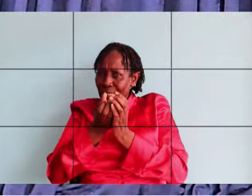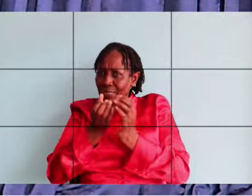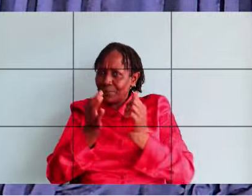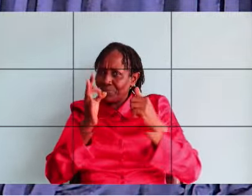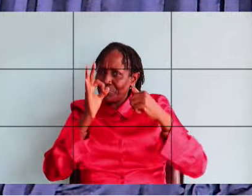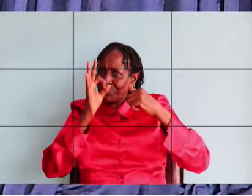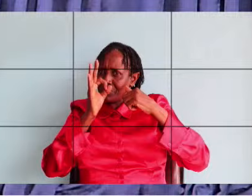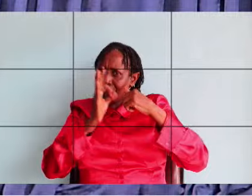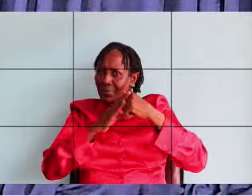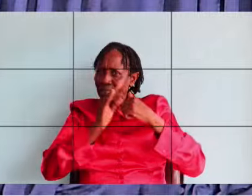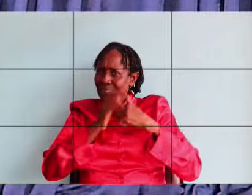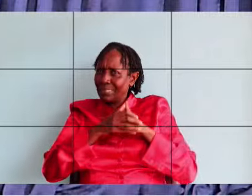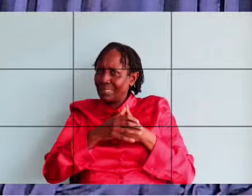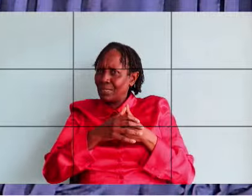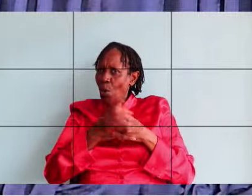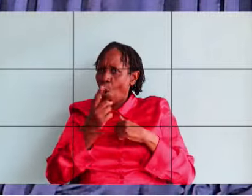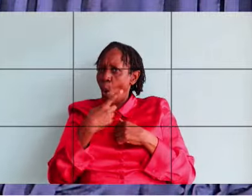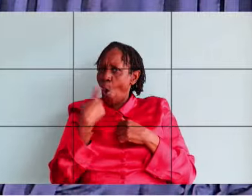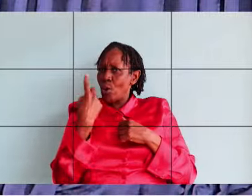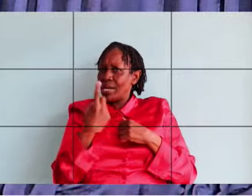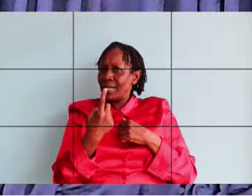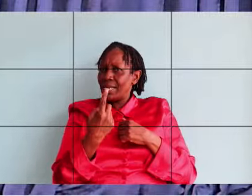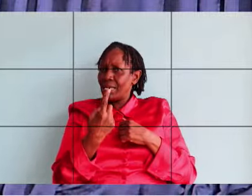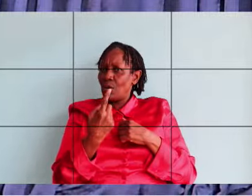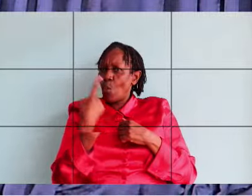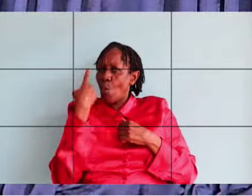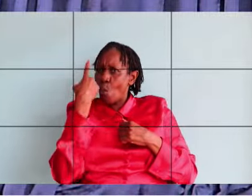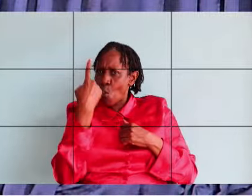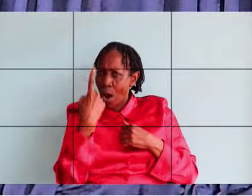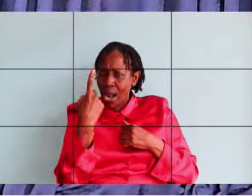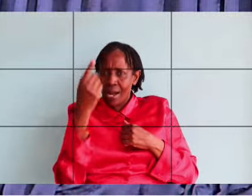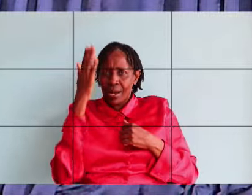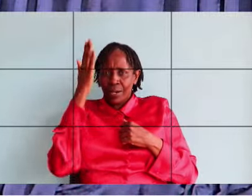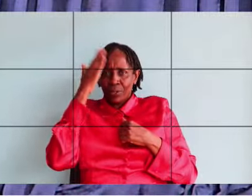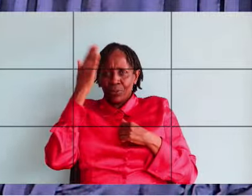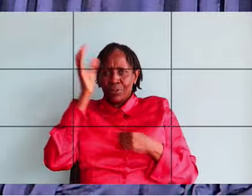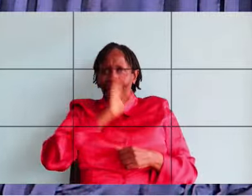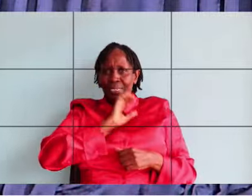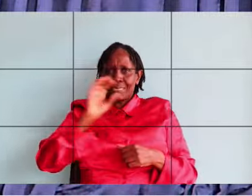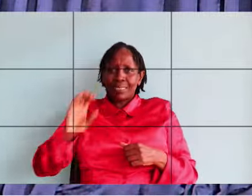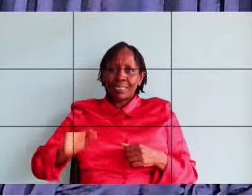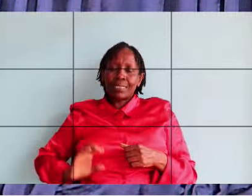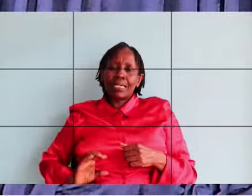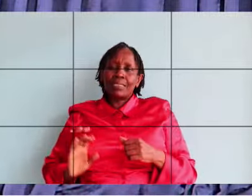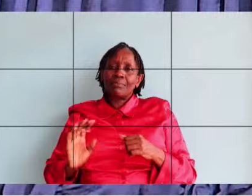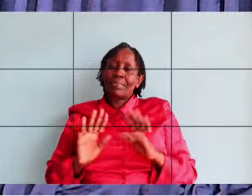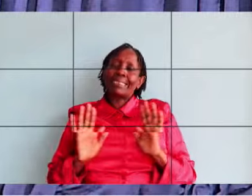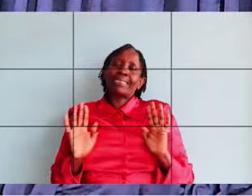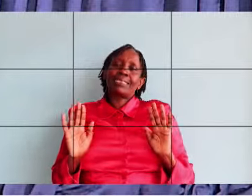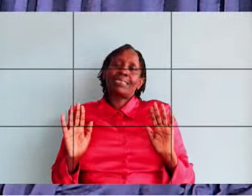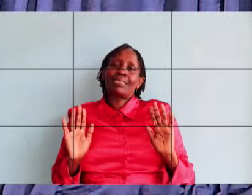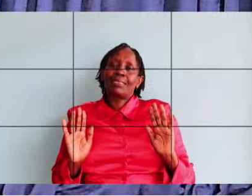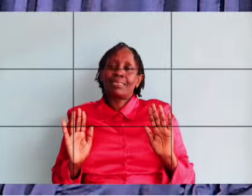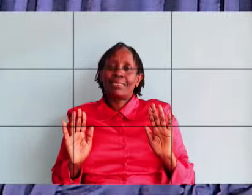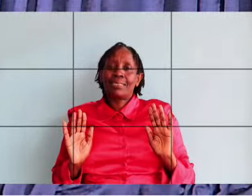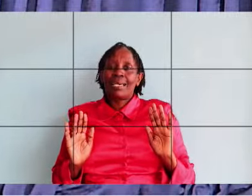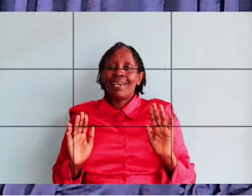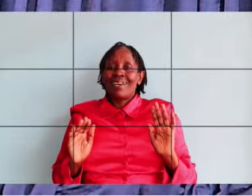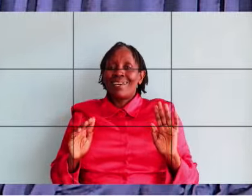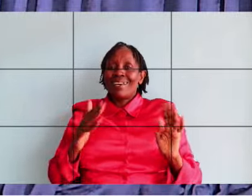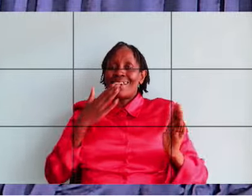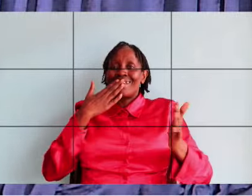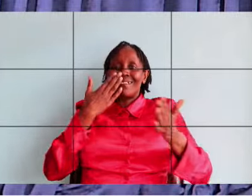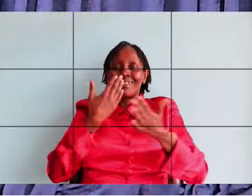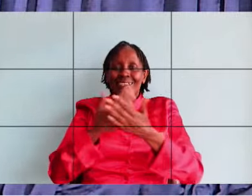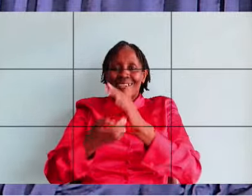telling you there's only one non-Christian in that entire community. And I thank God for that